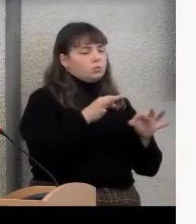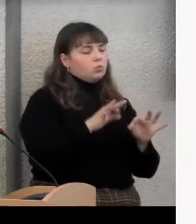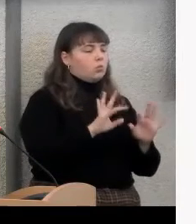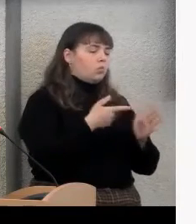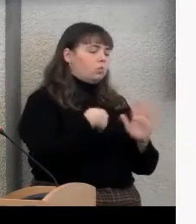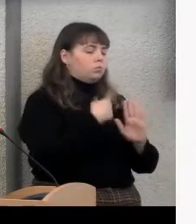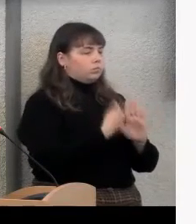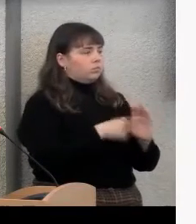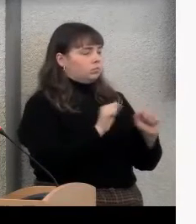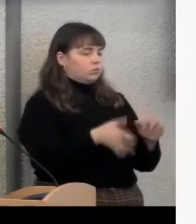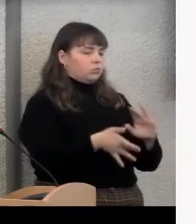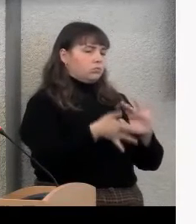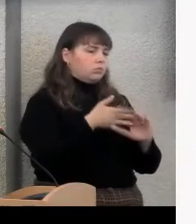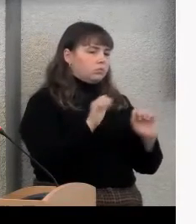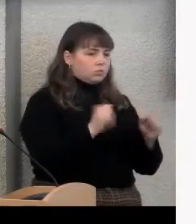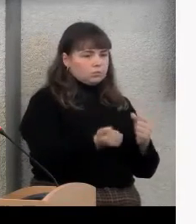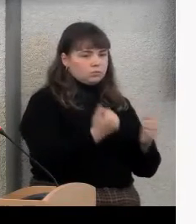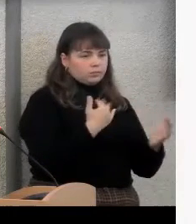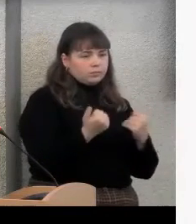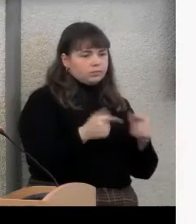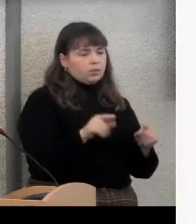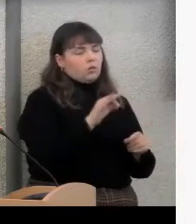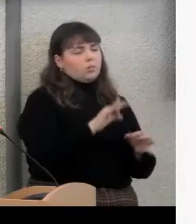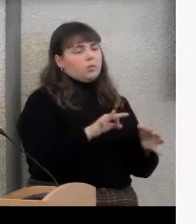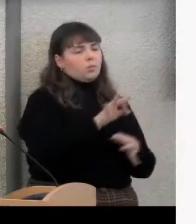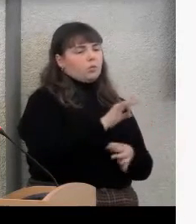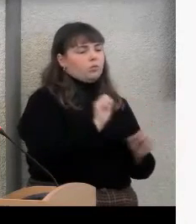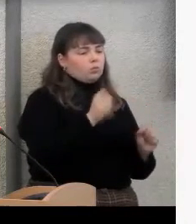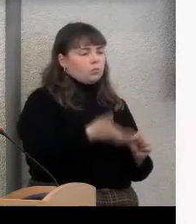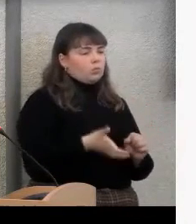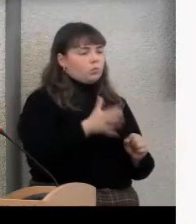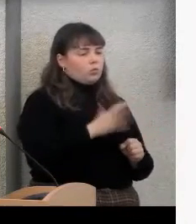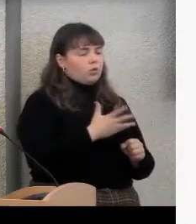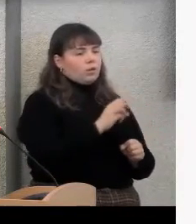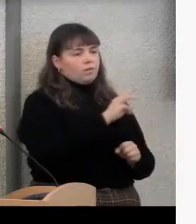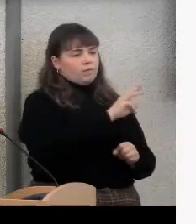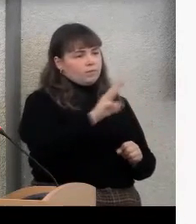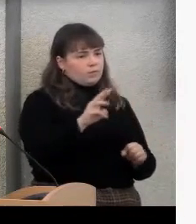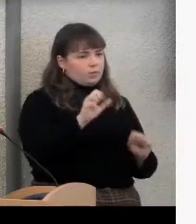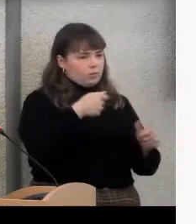kilus klausimams ir daugiau apie projektą galite sužinoti Kurk Lietuvai puslapyje. Ačiū labai.